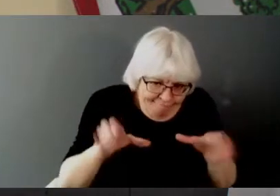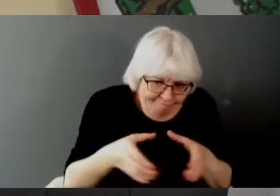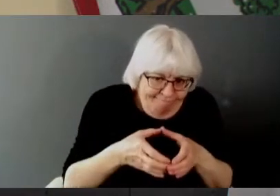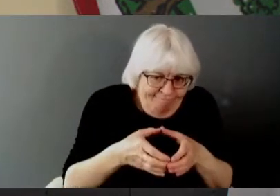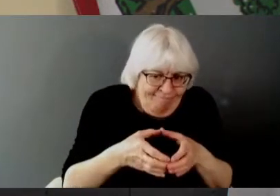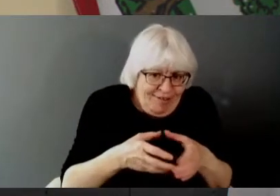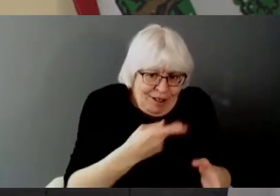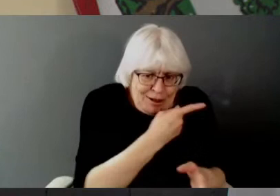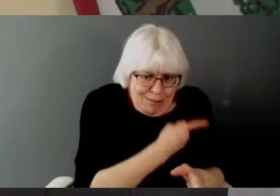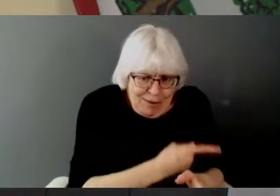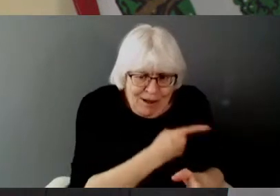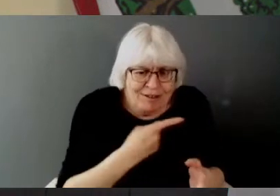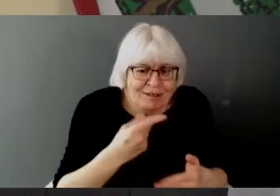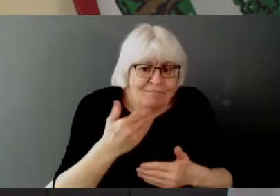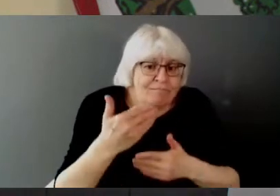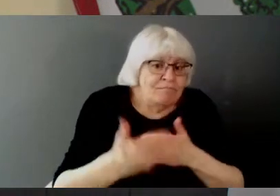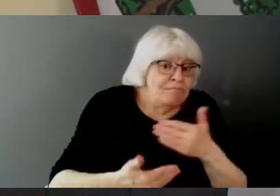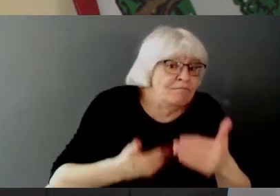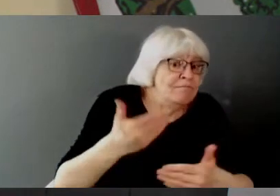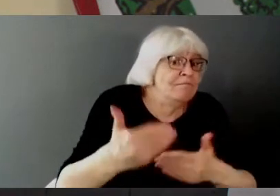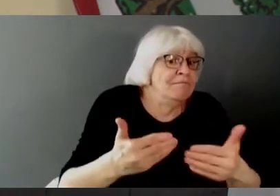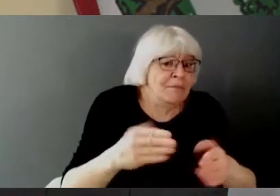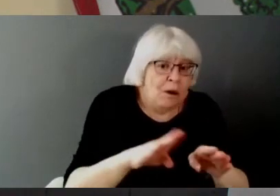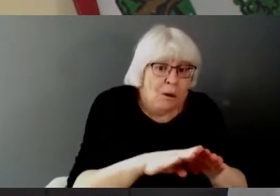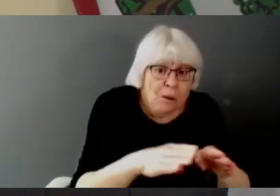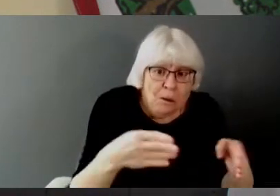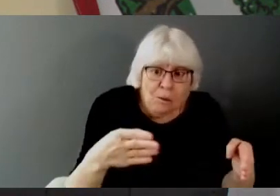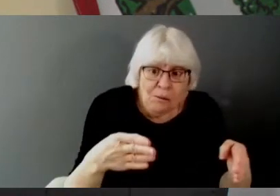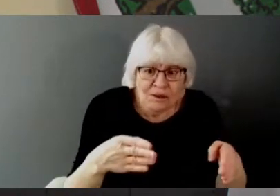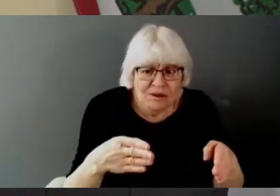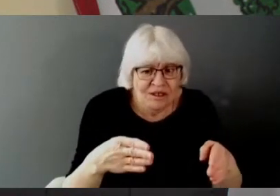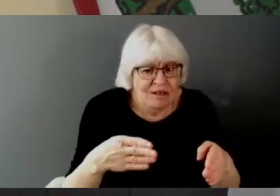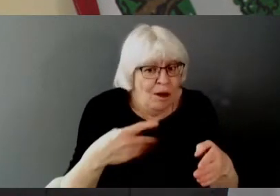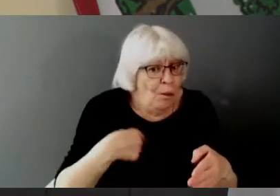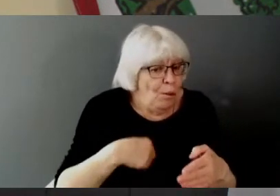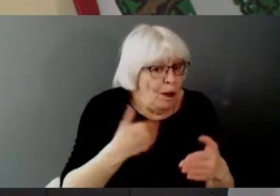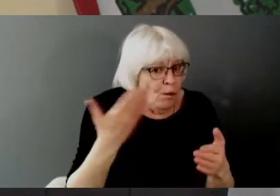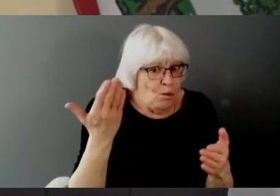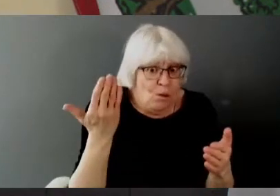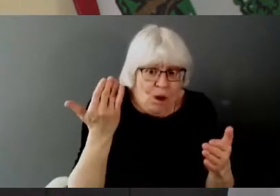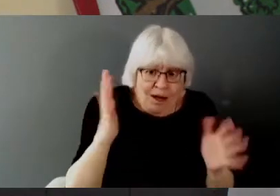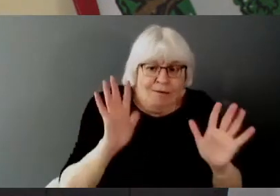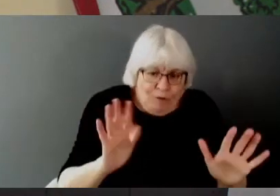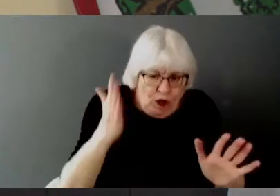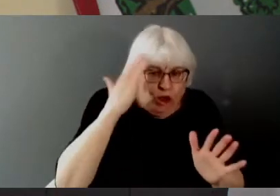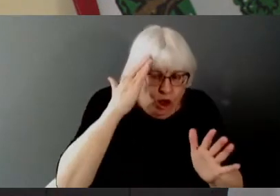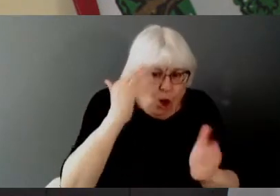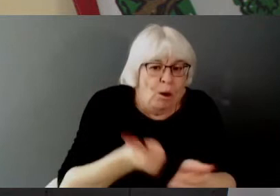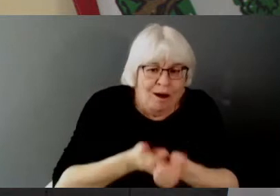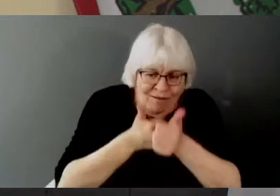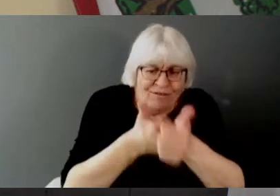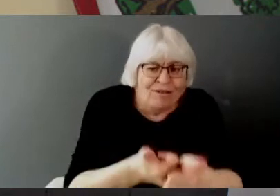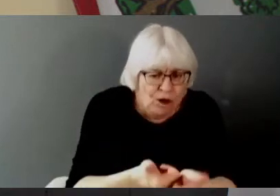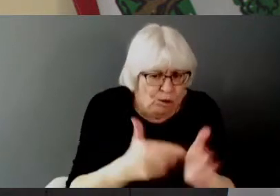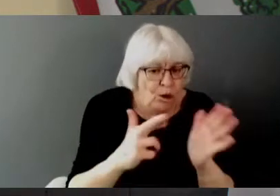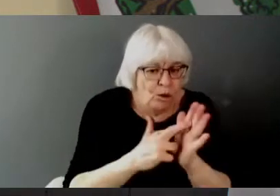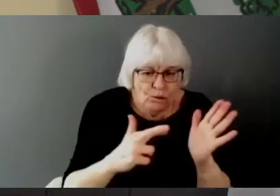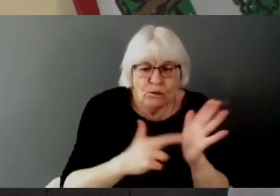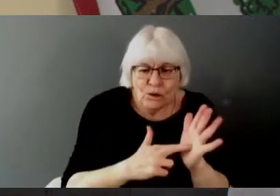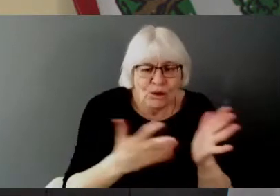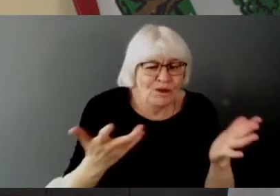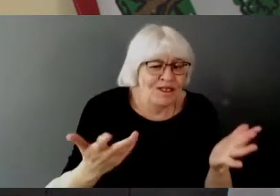been sort of the incentive, I think, along with everything else for all islanders. And I feel that because islanders have done such a good